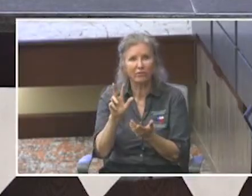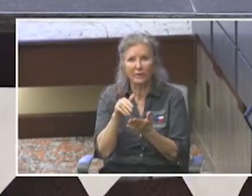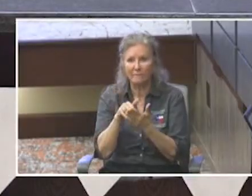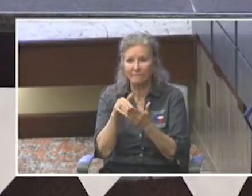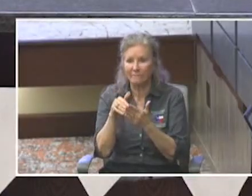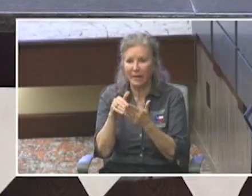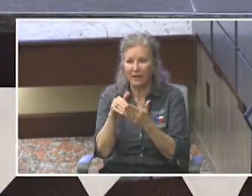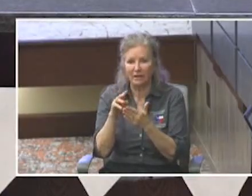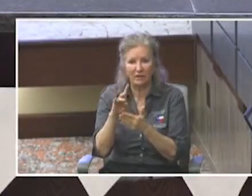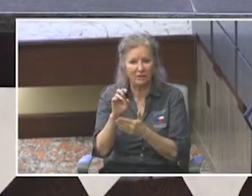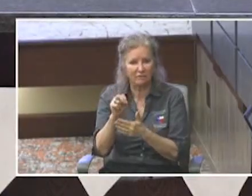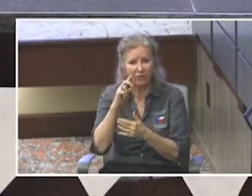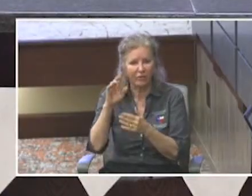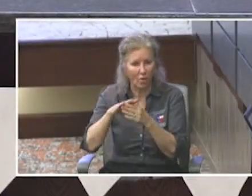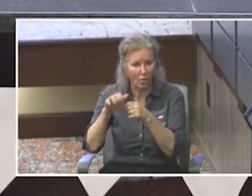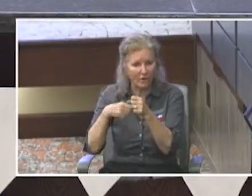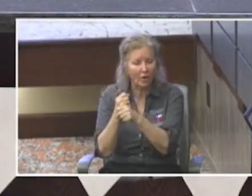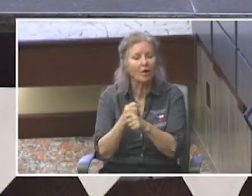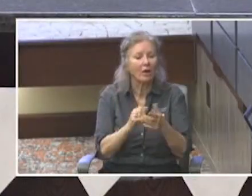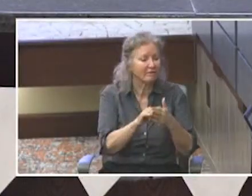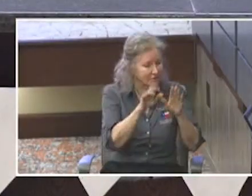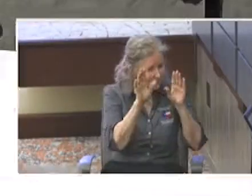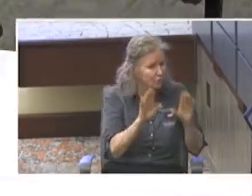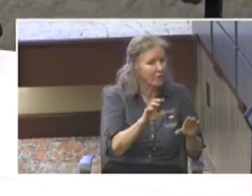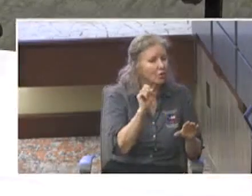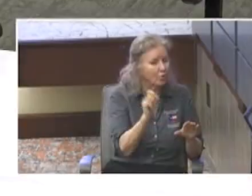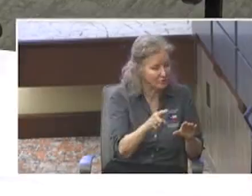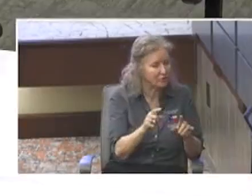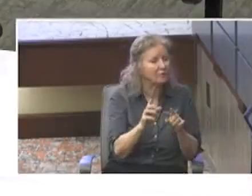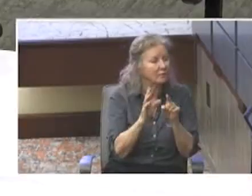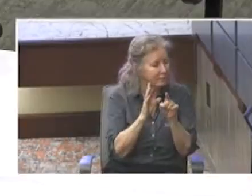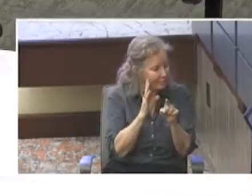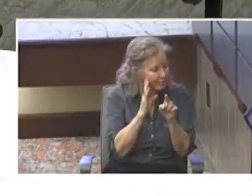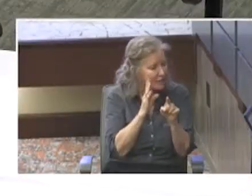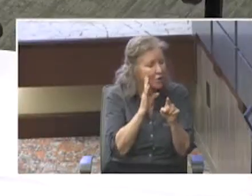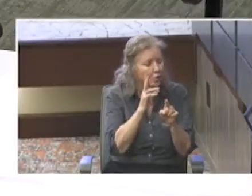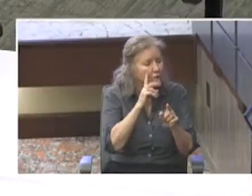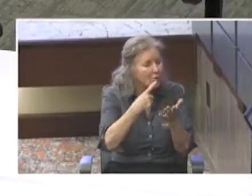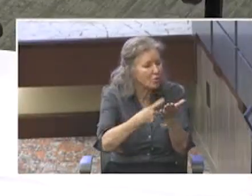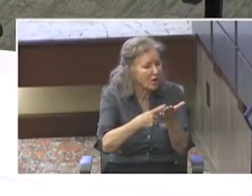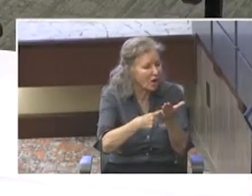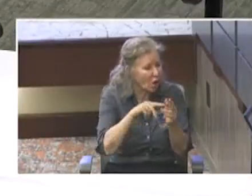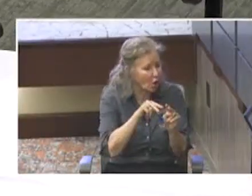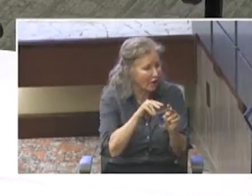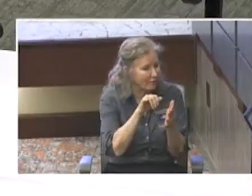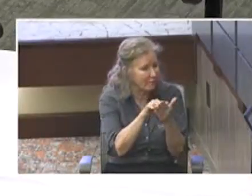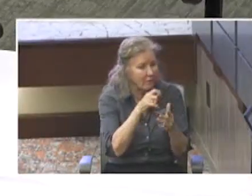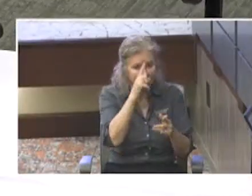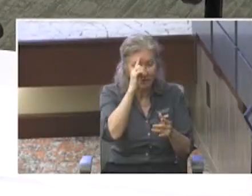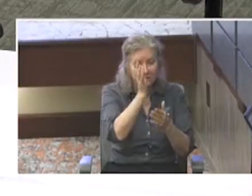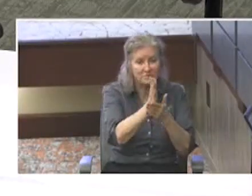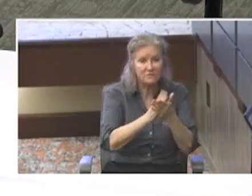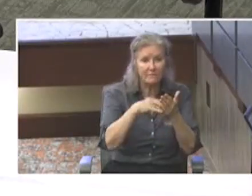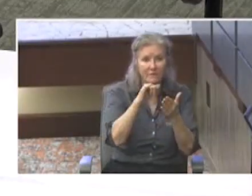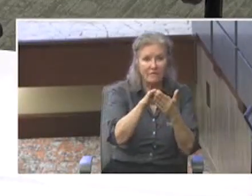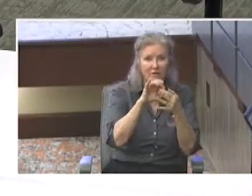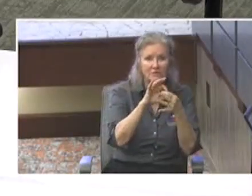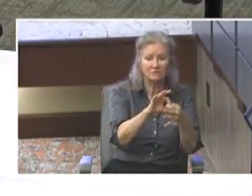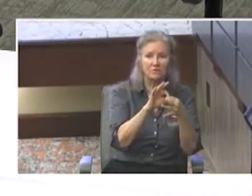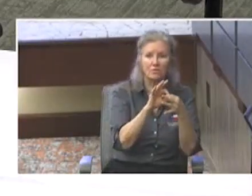year. So that's a great question, and we'll take a look at it. I think some of that has to do with